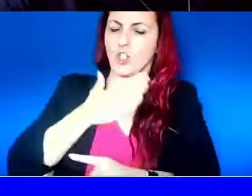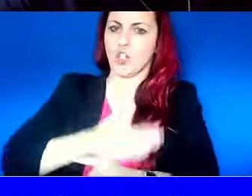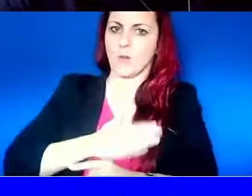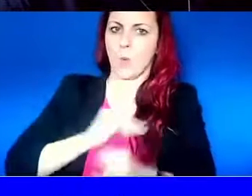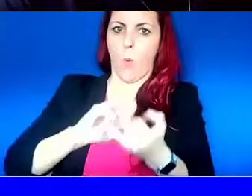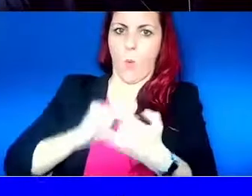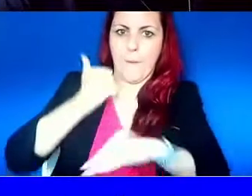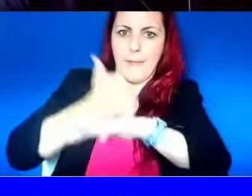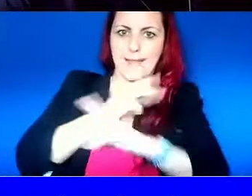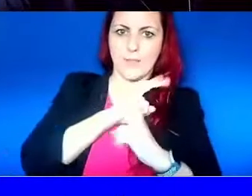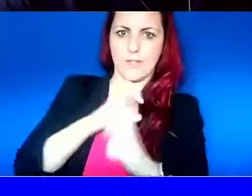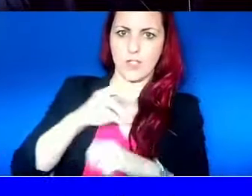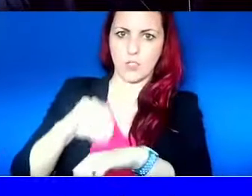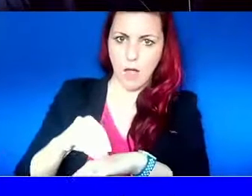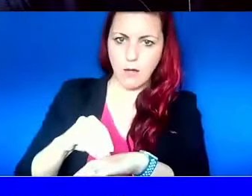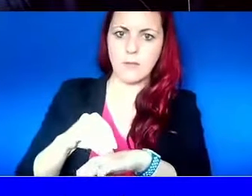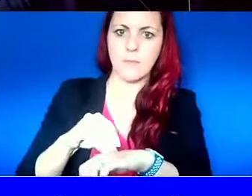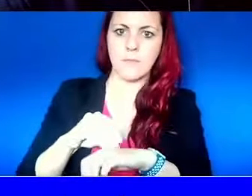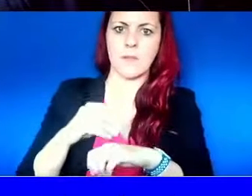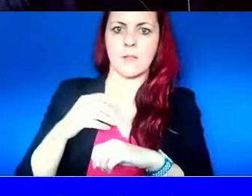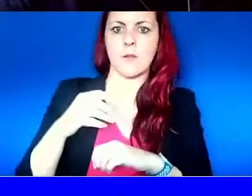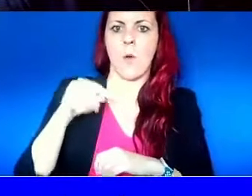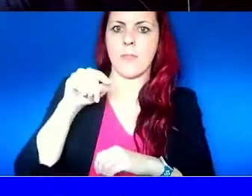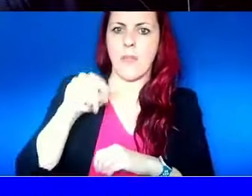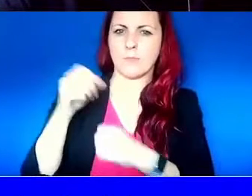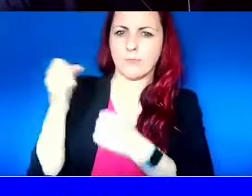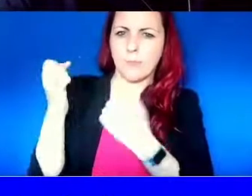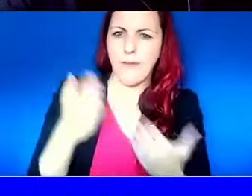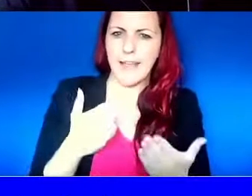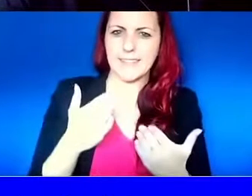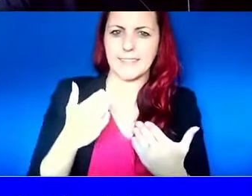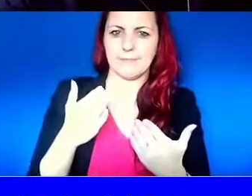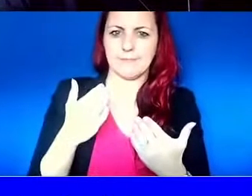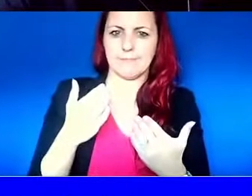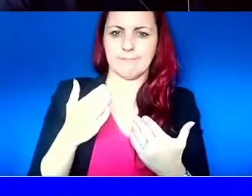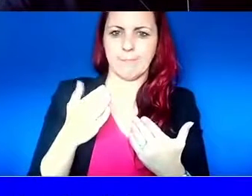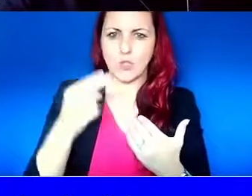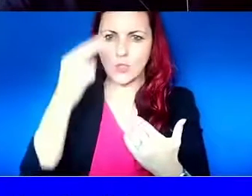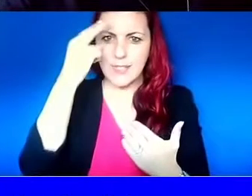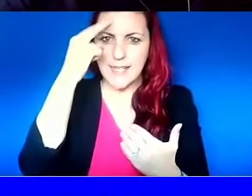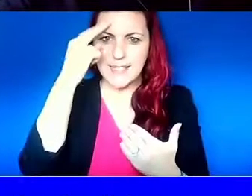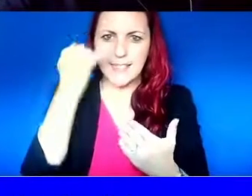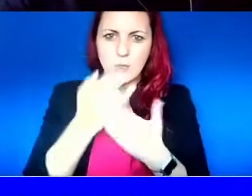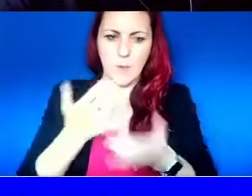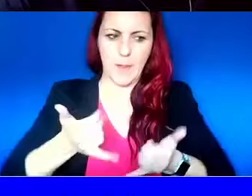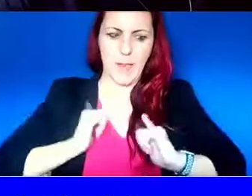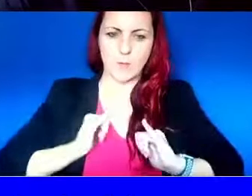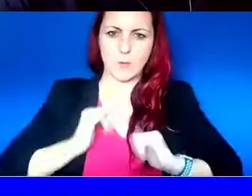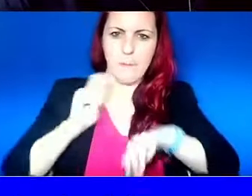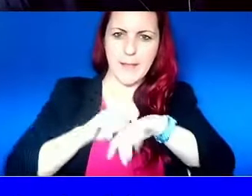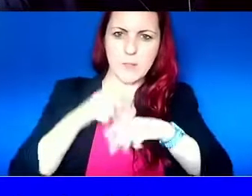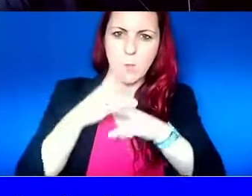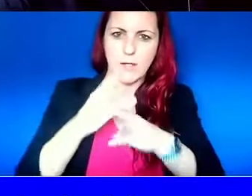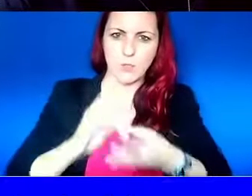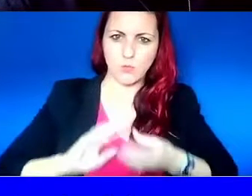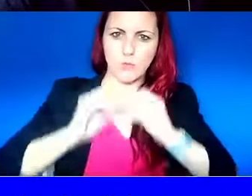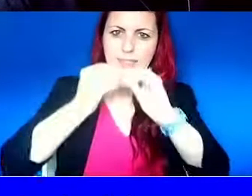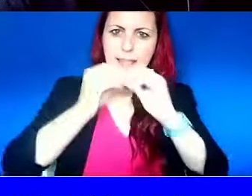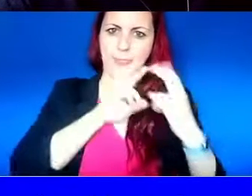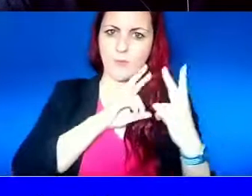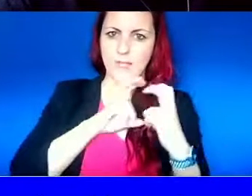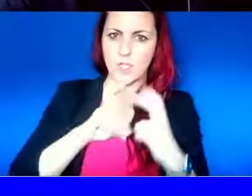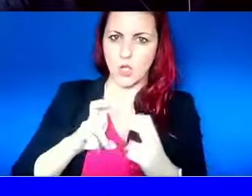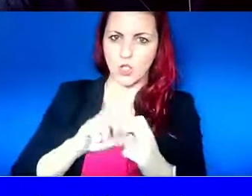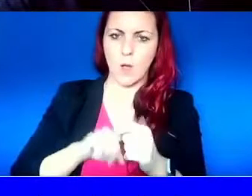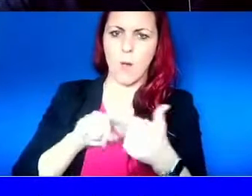deaf advisory group provided insight into the research design, what kind of questions we should